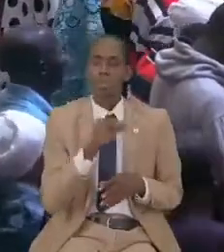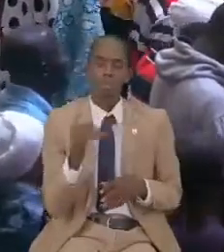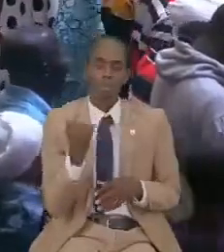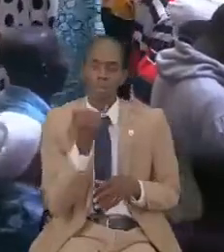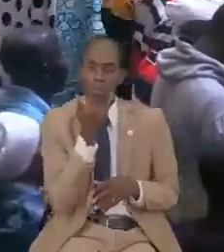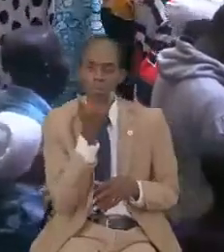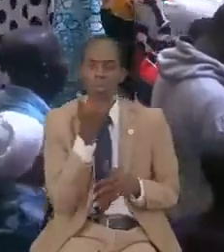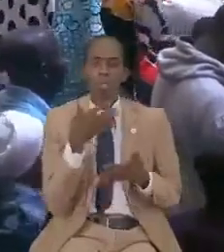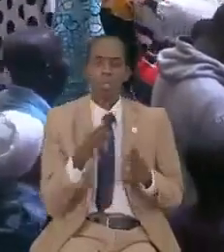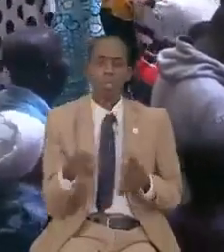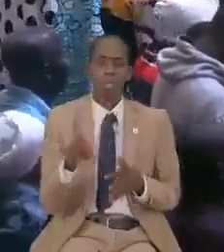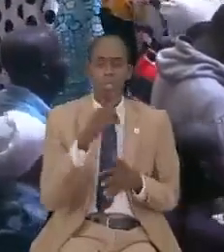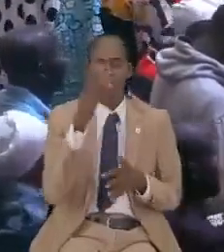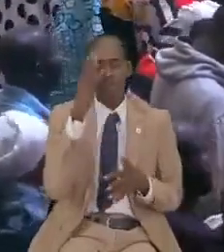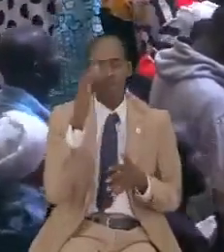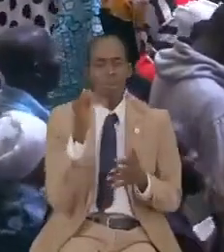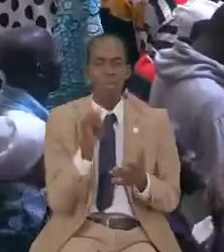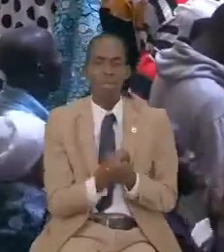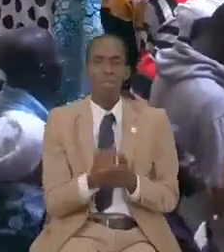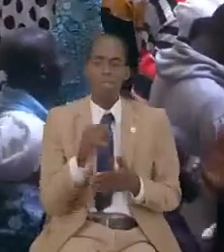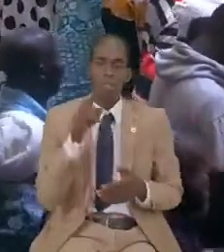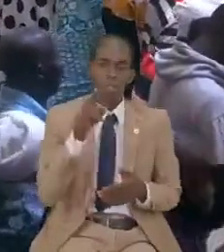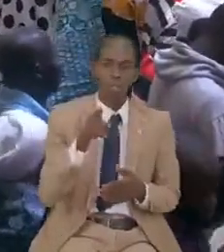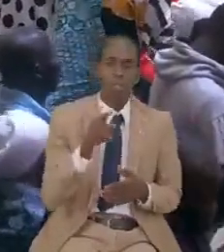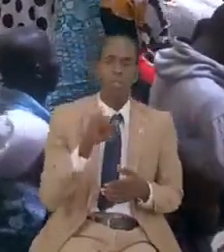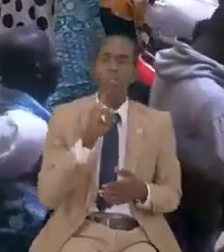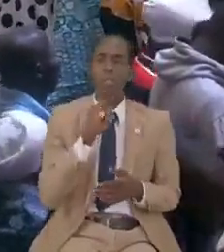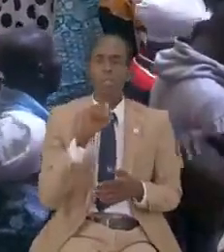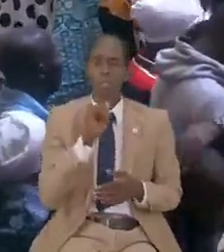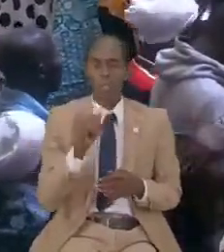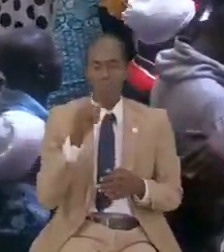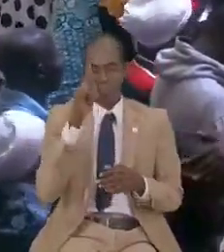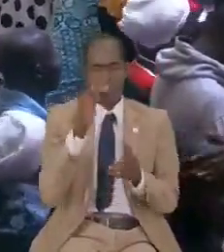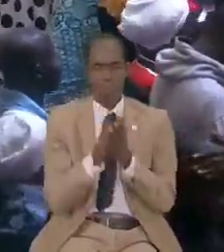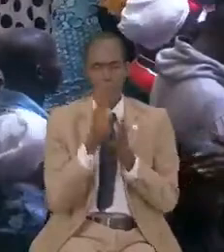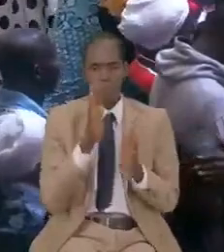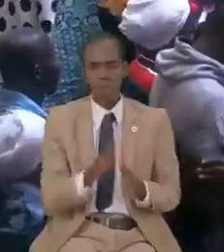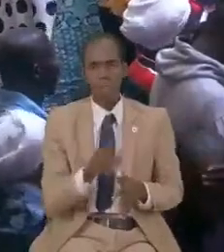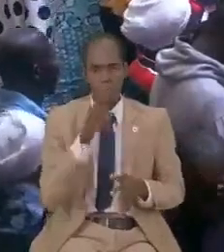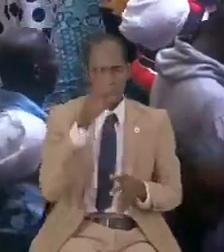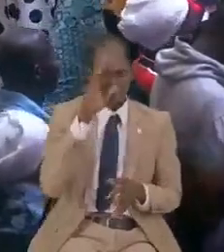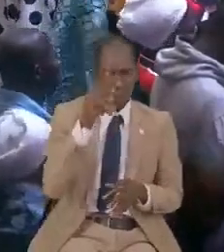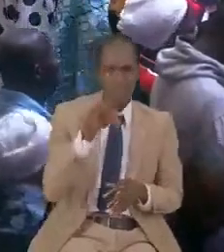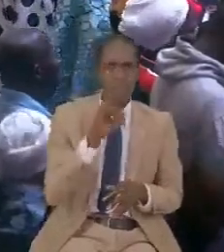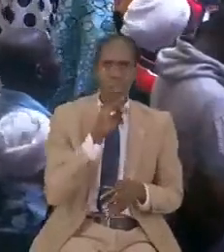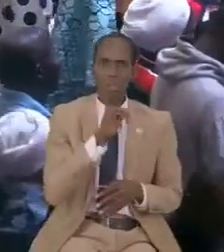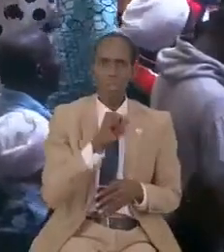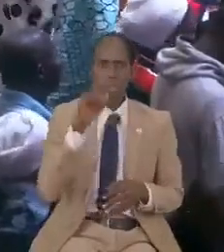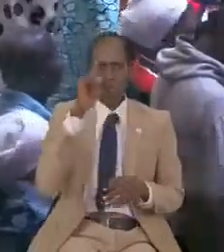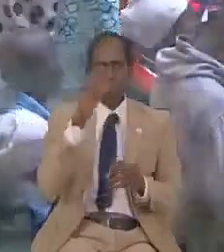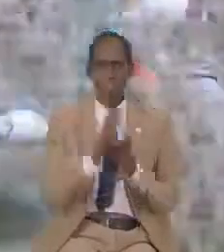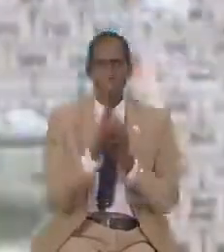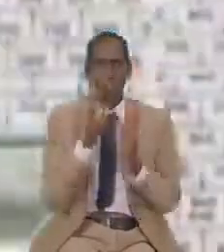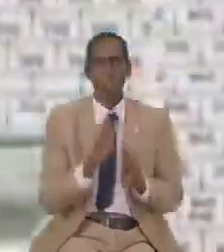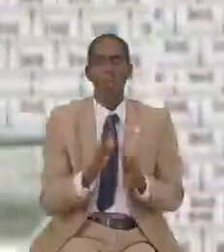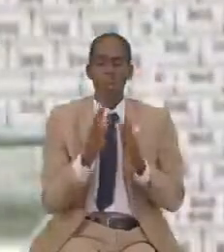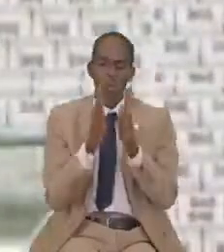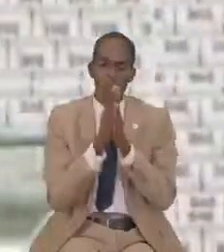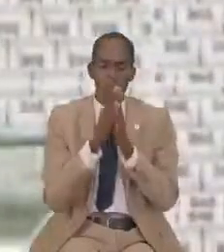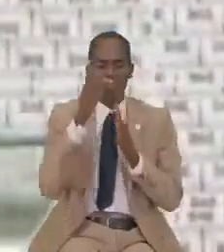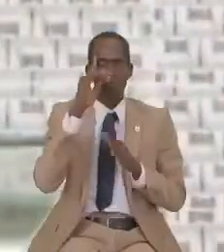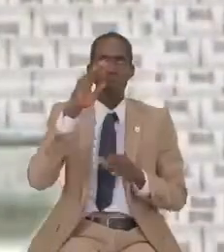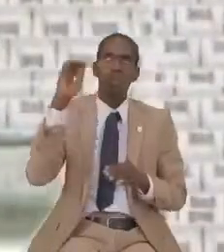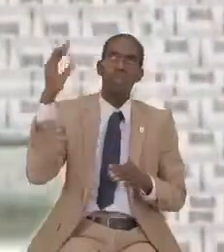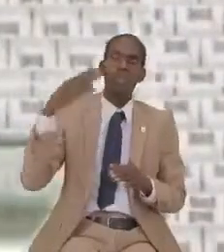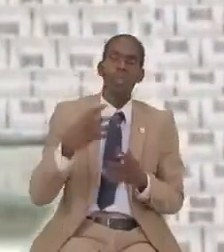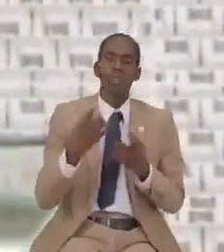them know that she is a believer. She is a child of God. He is a child of God. Pray for grace. Let's come